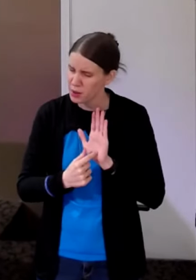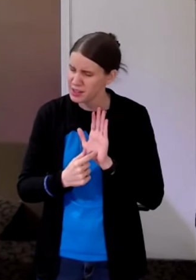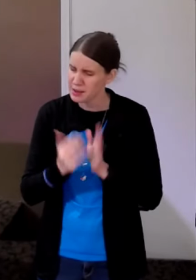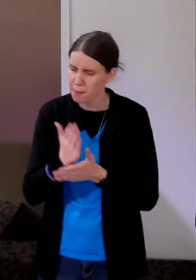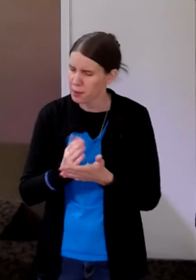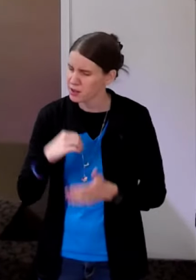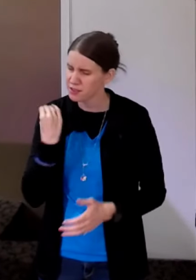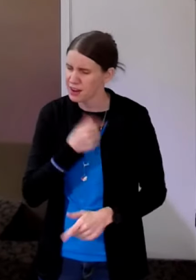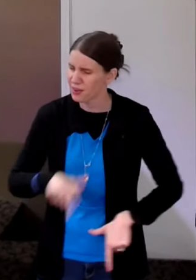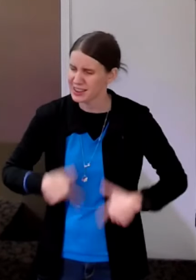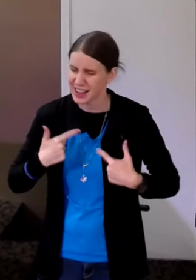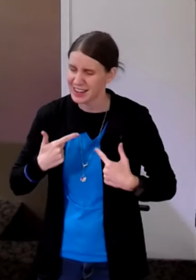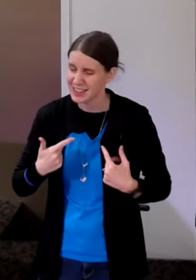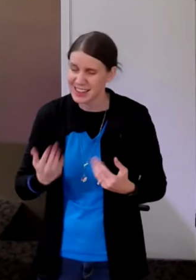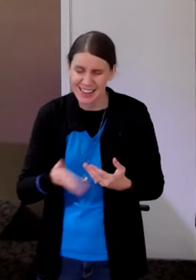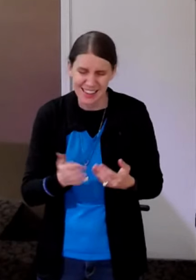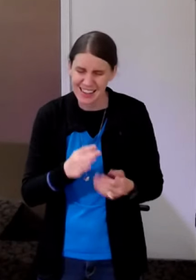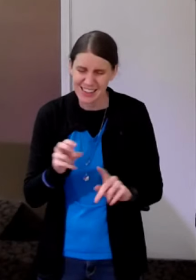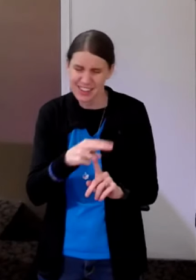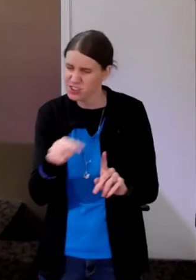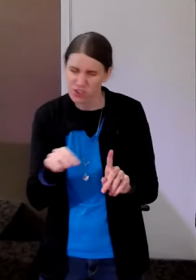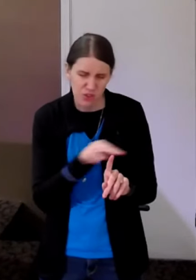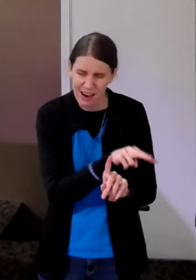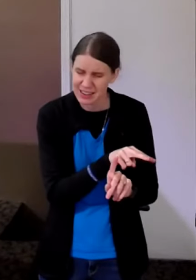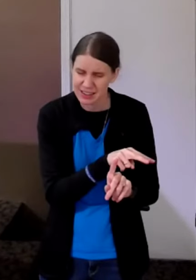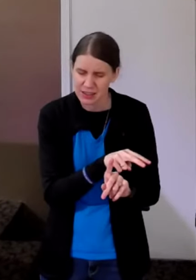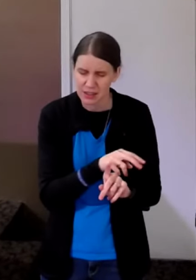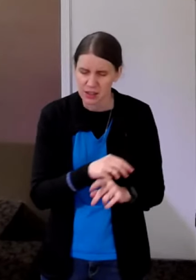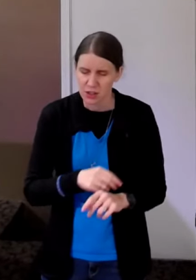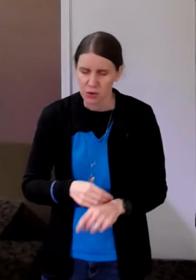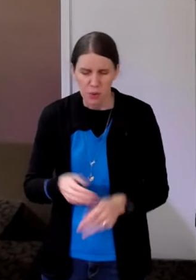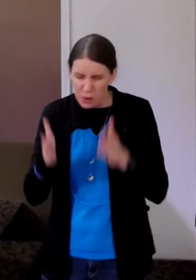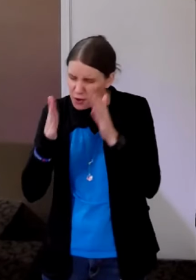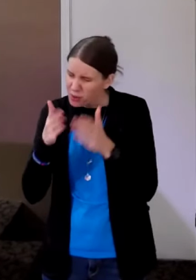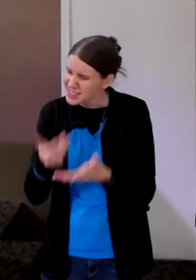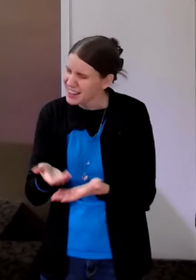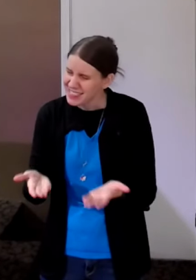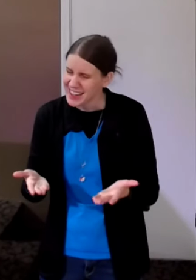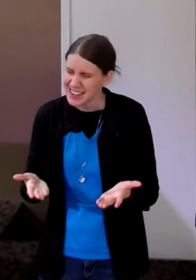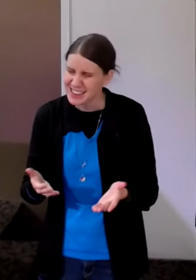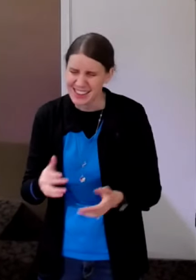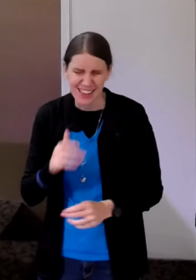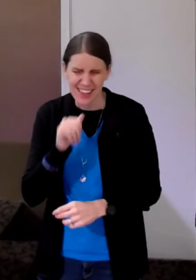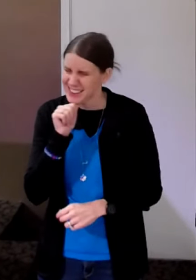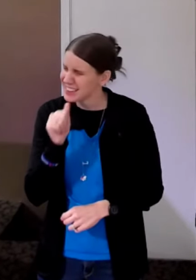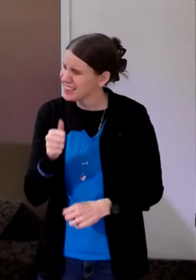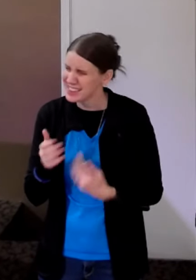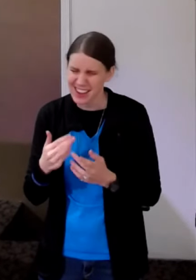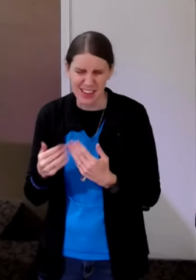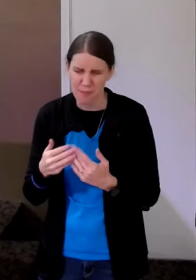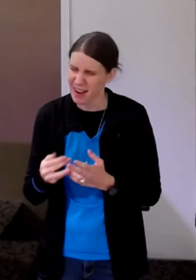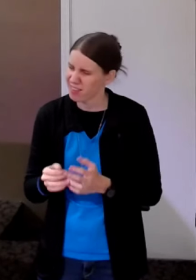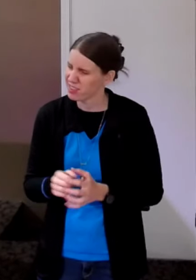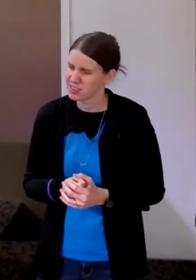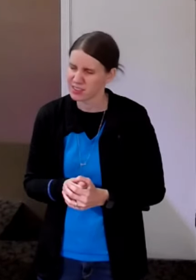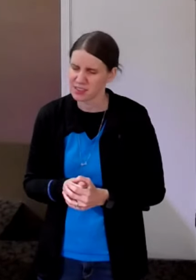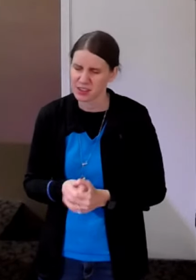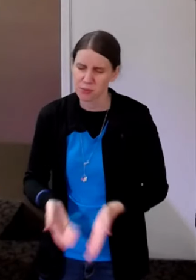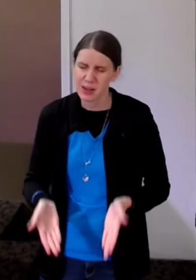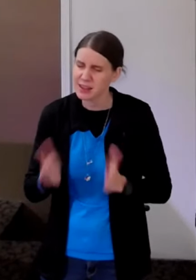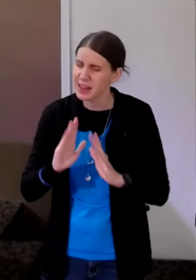of our lives where we're so easily distracted. We get wrapped up in things that don't really matter, and we let others